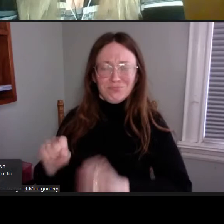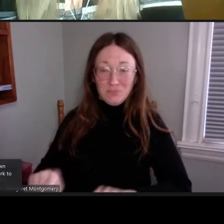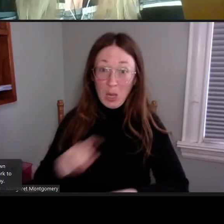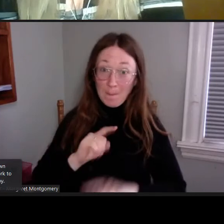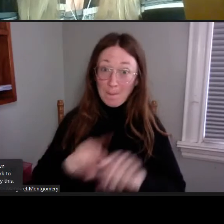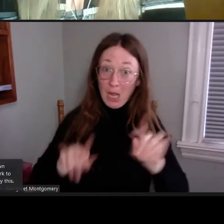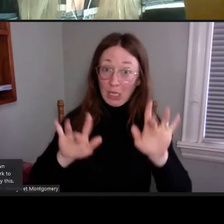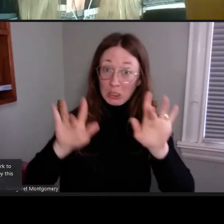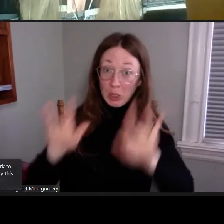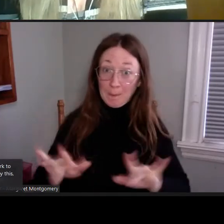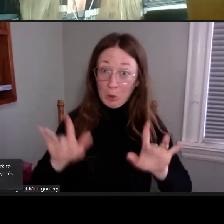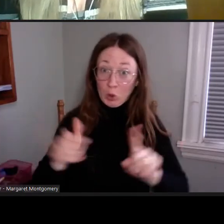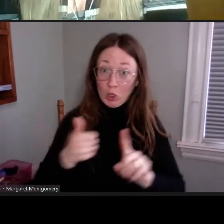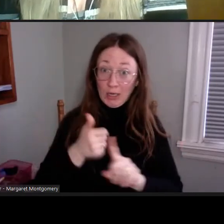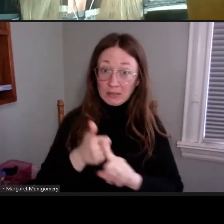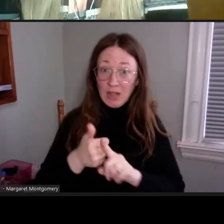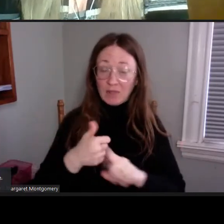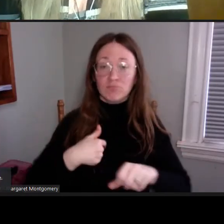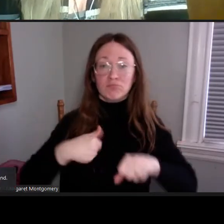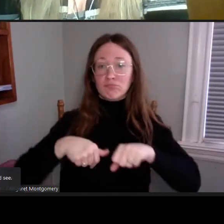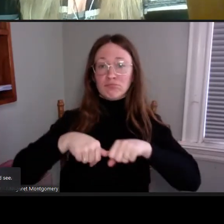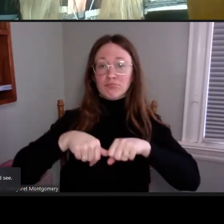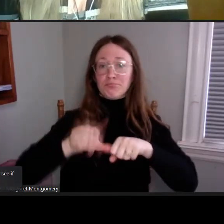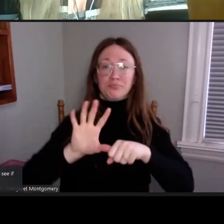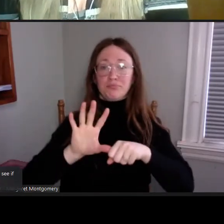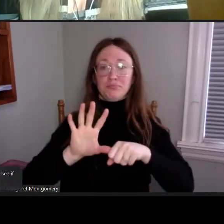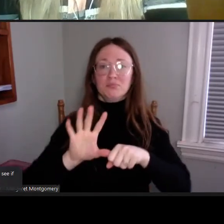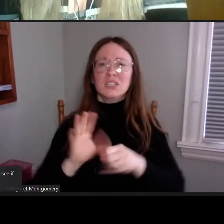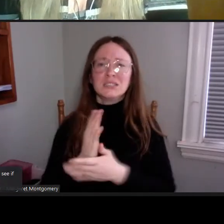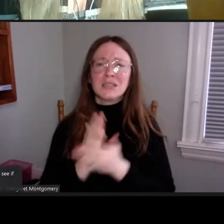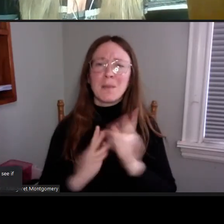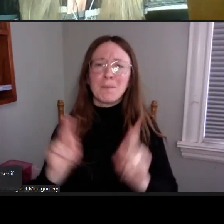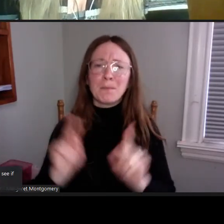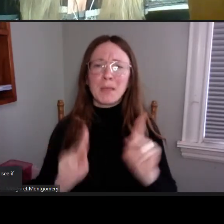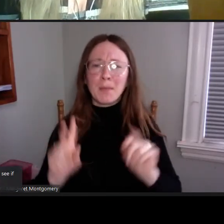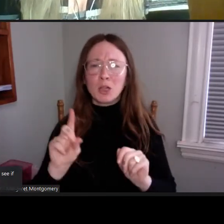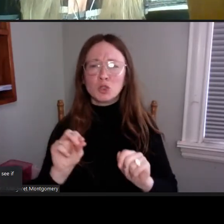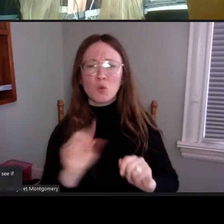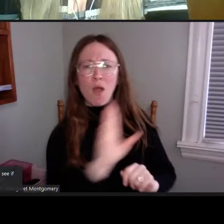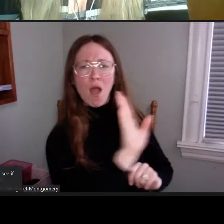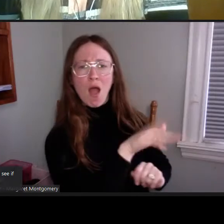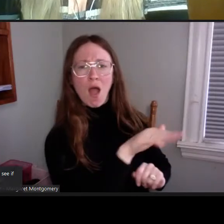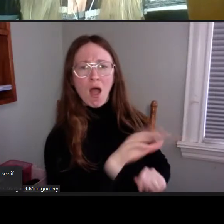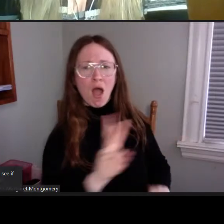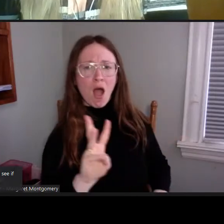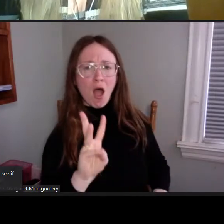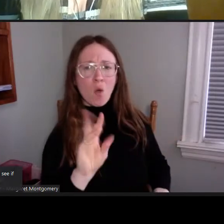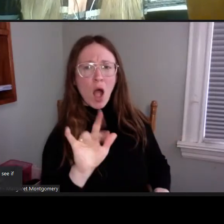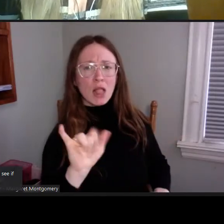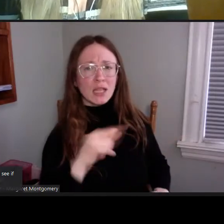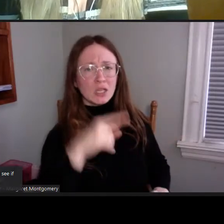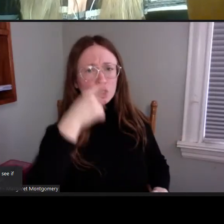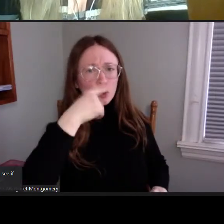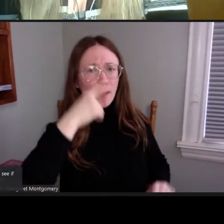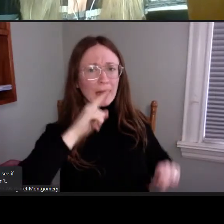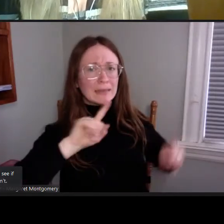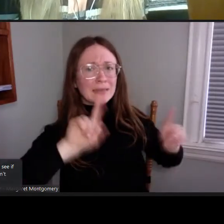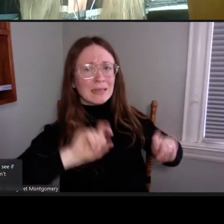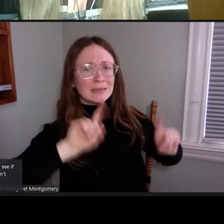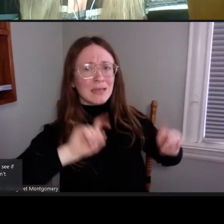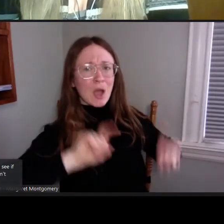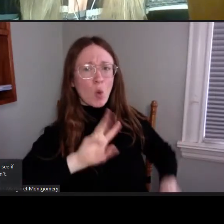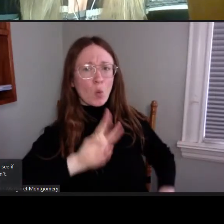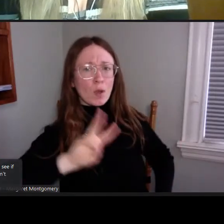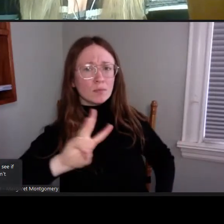asked by this, could you just check out this website and see if it works or not? And I've done it, and I don't think I've